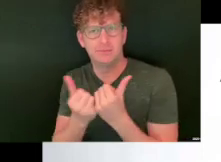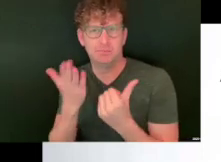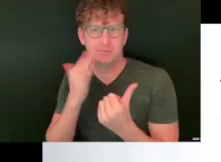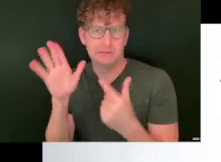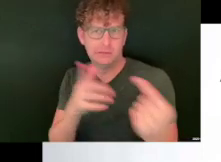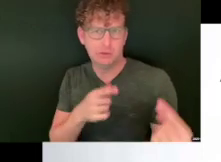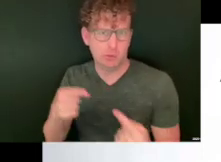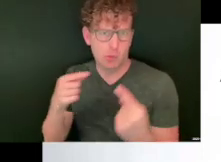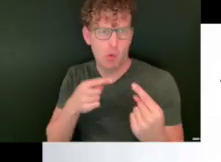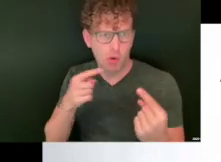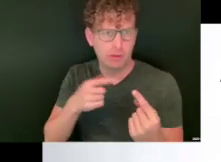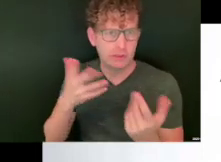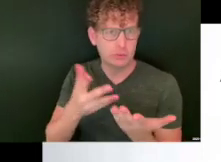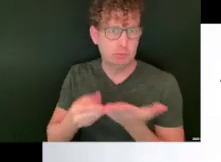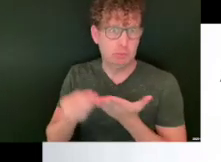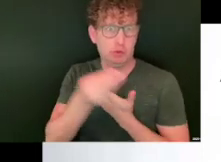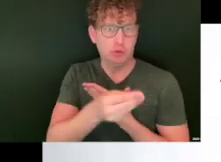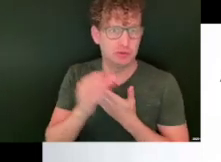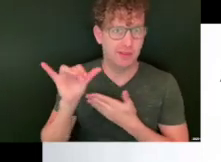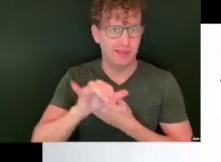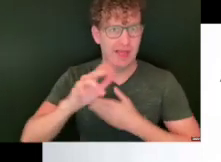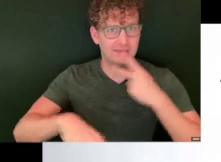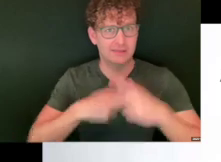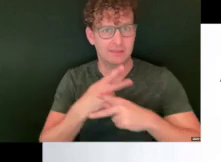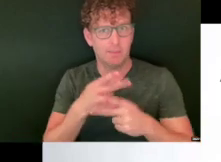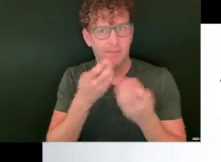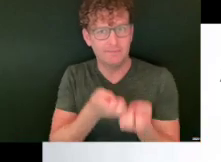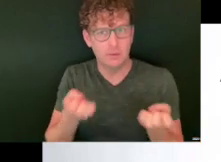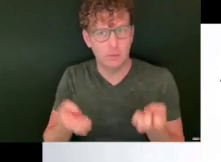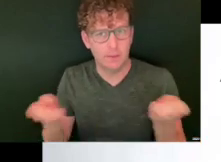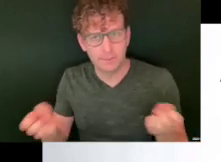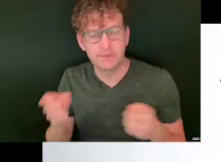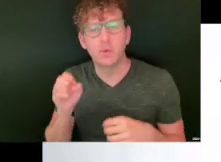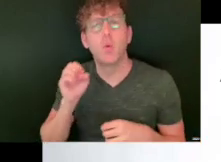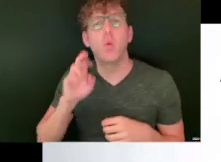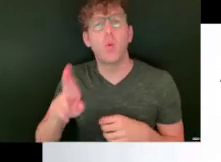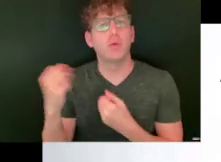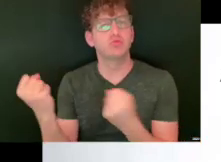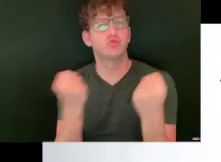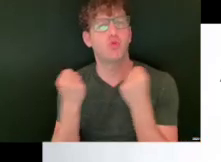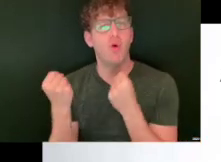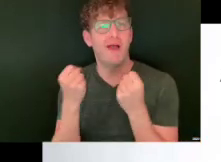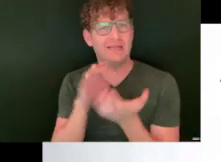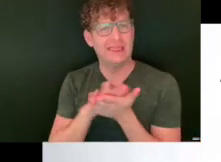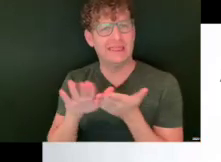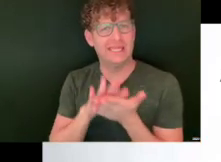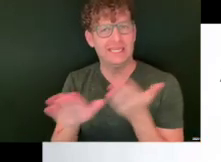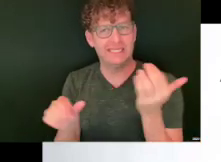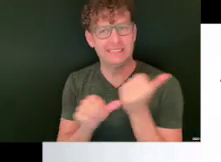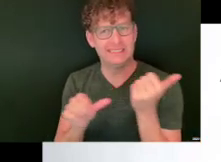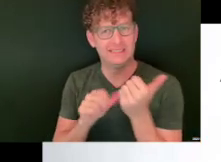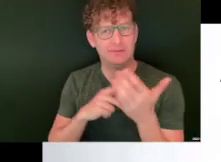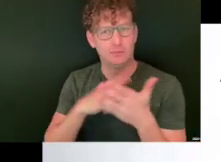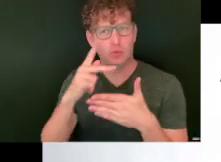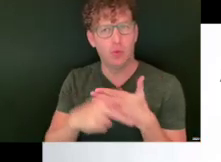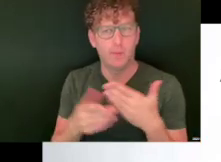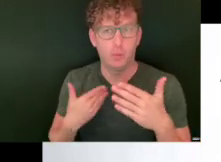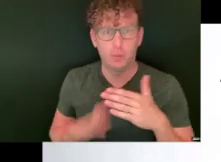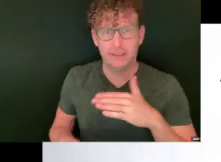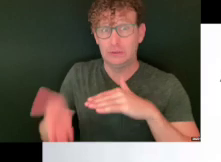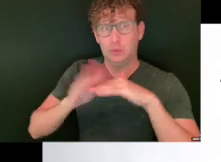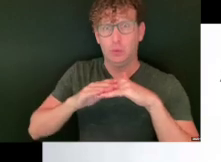specific category, and we have no flexibility to move those funds to other incentive projects